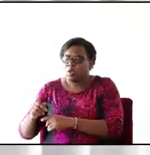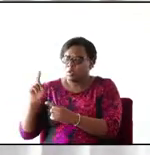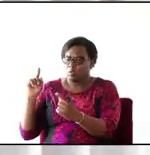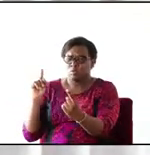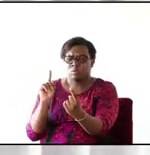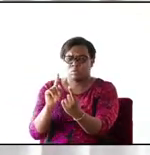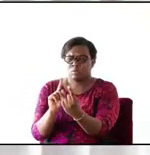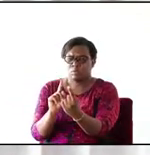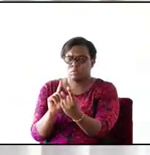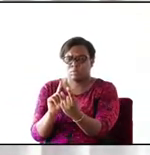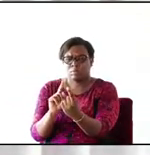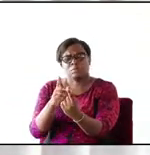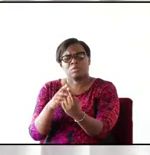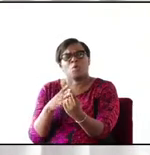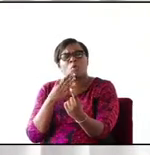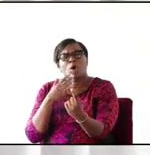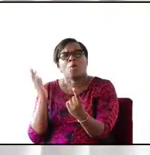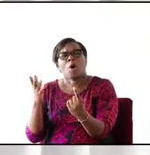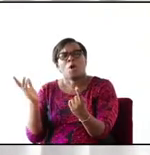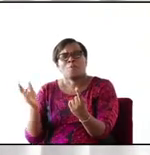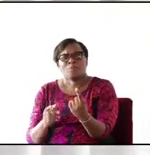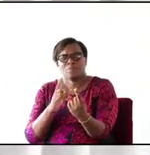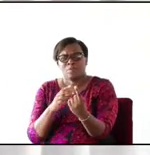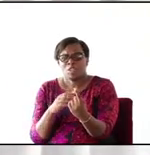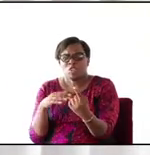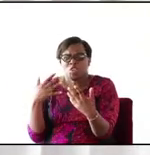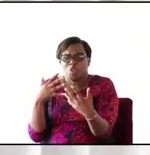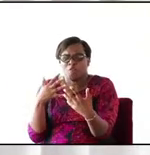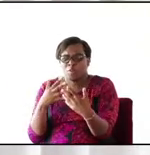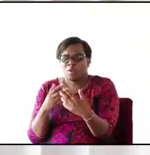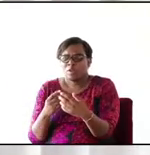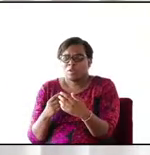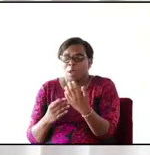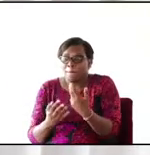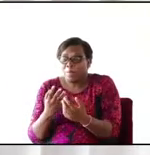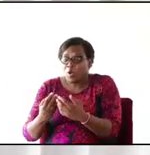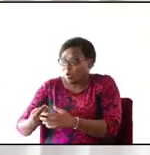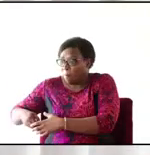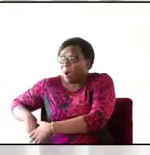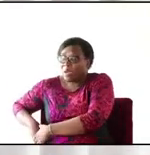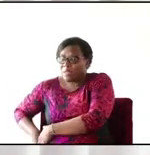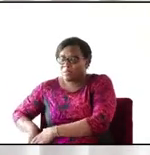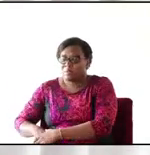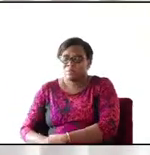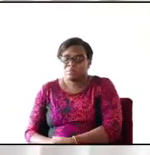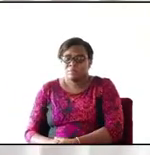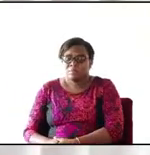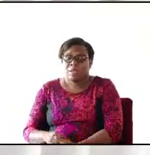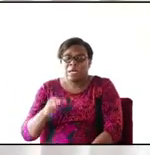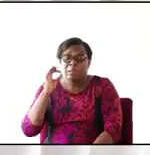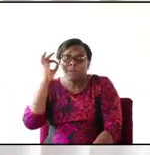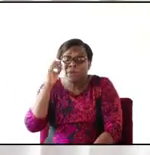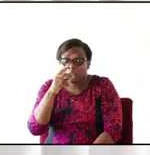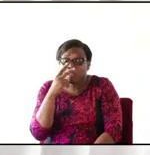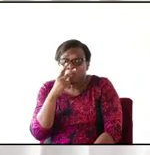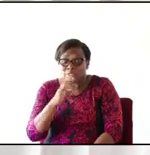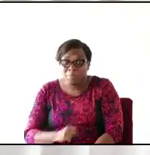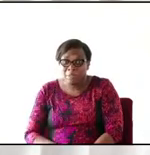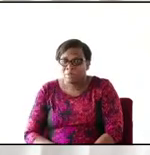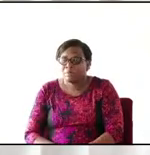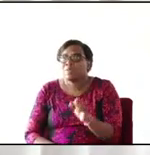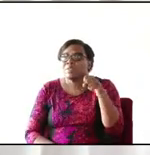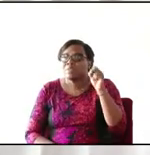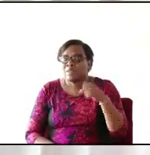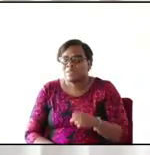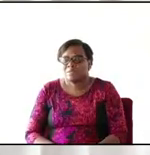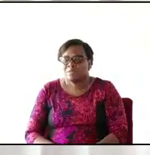I said, "Boss man, you're not afraid the ganja burn out your pocket?" And he said, "Pastor, you see me?" I said, "Yes." And